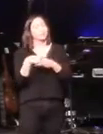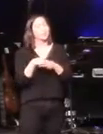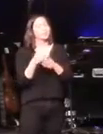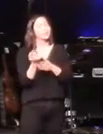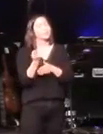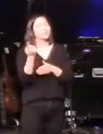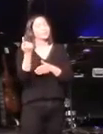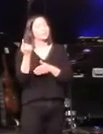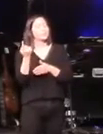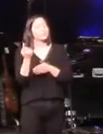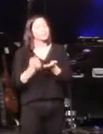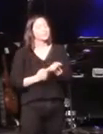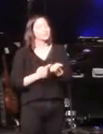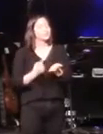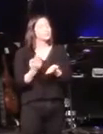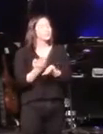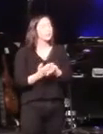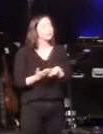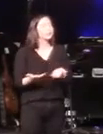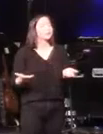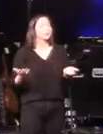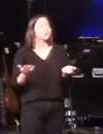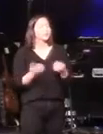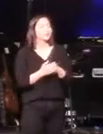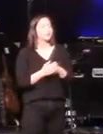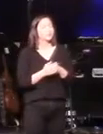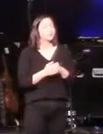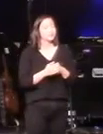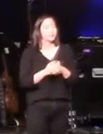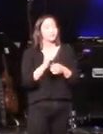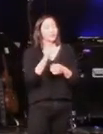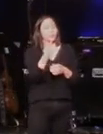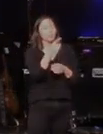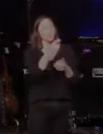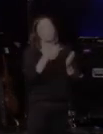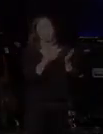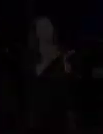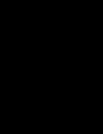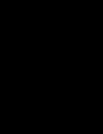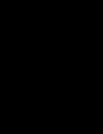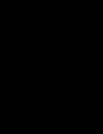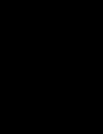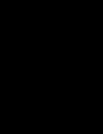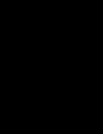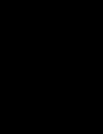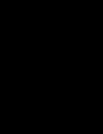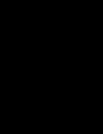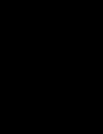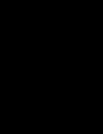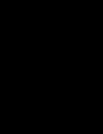I know how to meet your needs. And I give this all to you in Jesus' name. Amen.